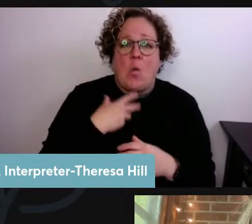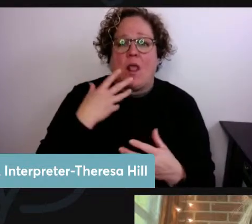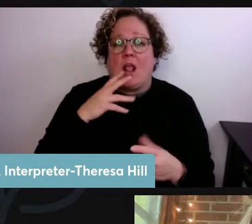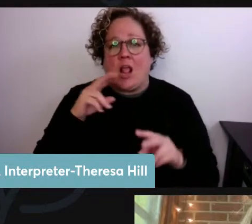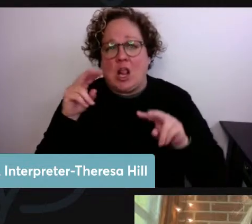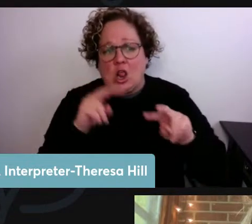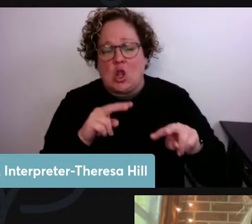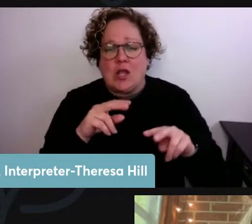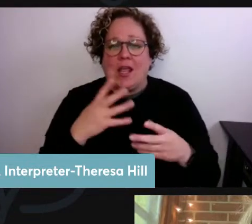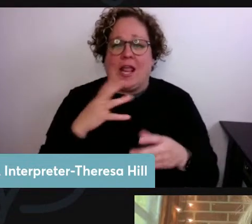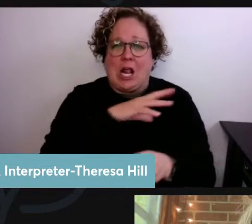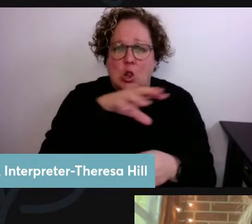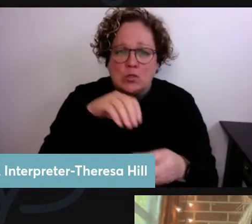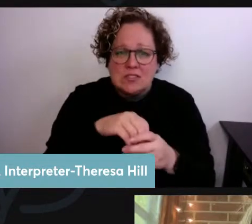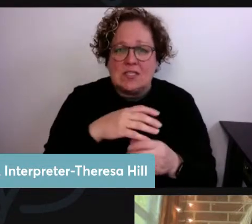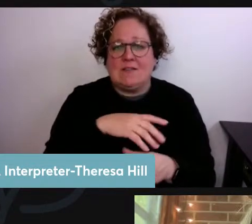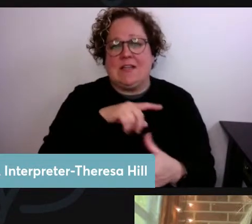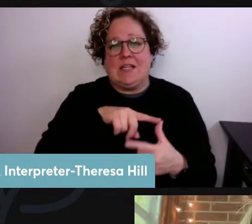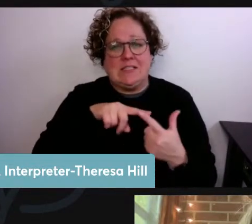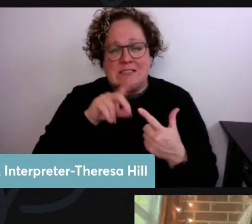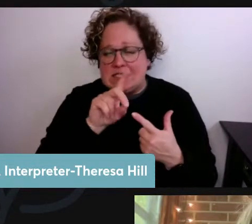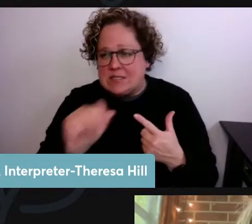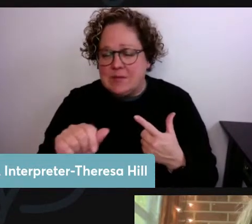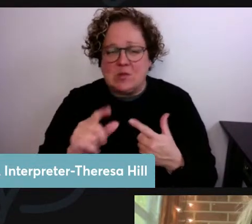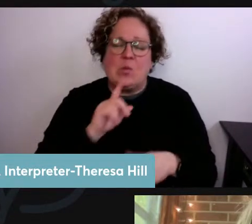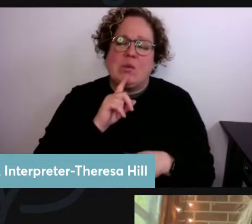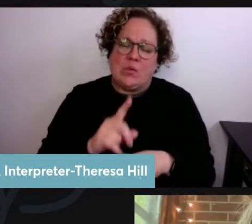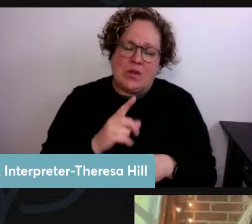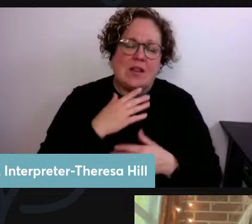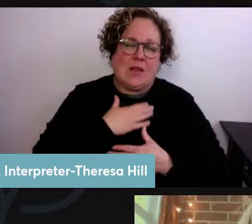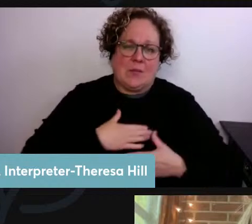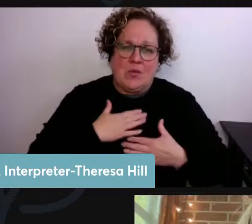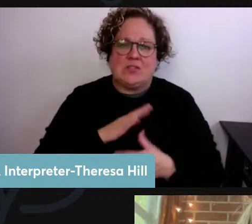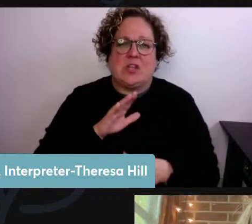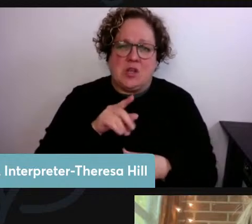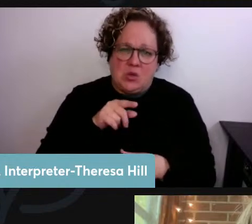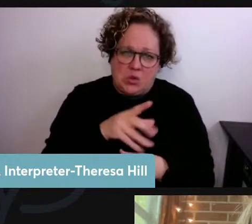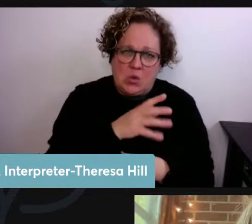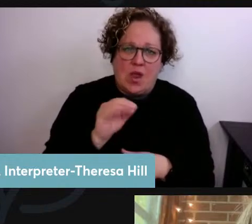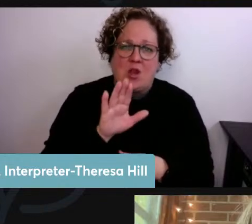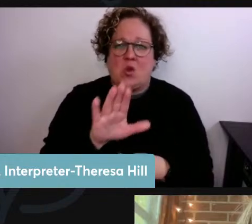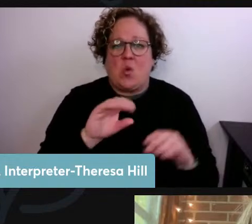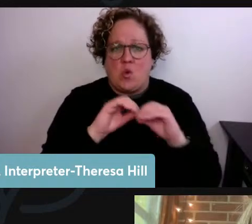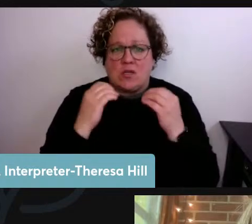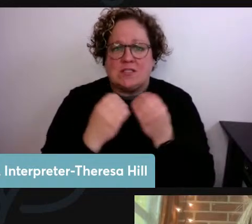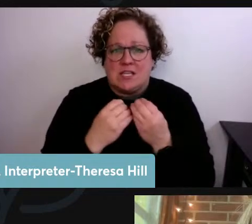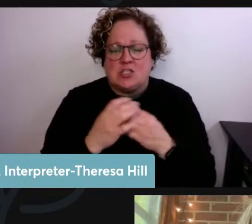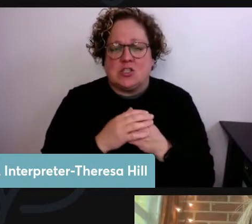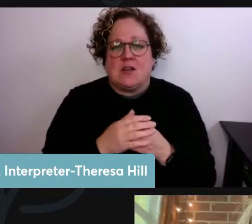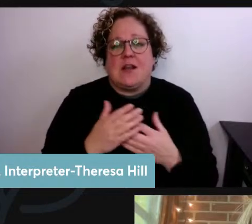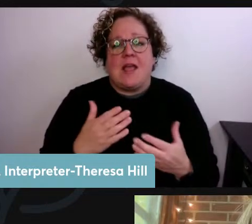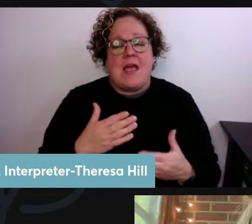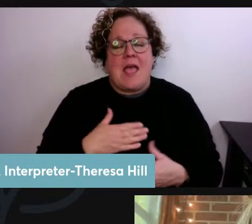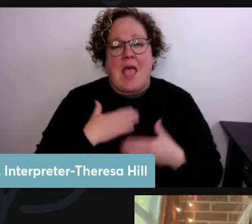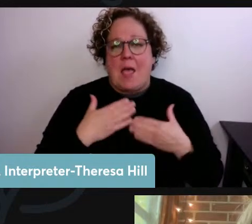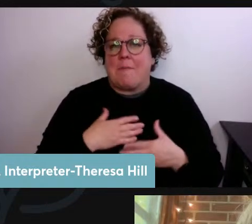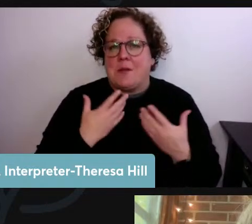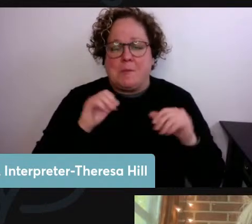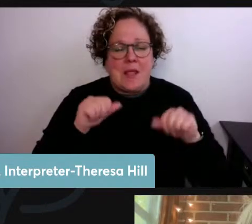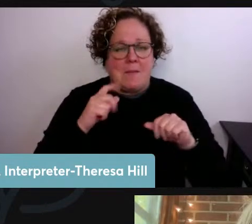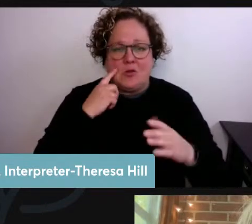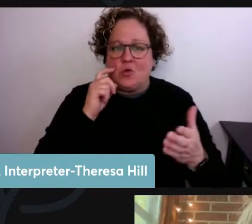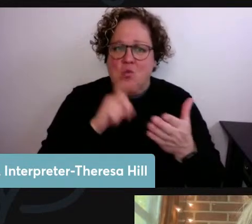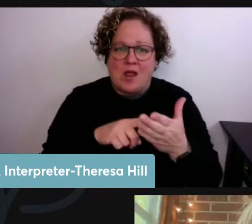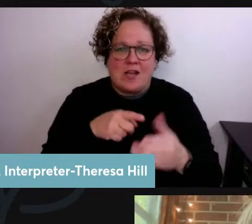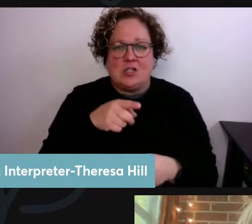and disabilities. And so we're so very appreciative of you and of your organization, and happy to be able to recognize you and